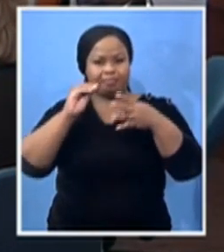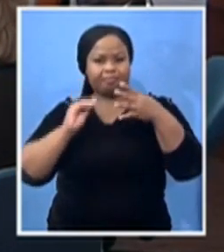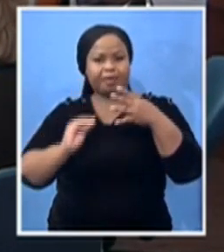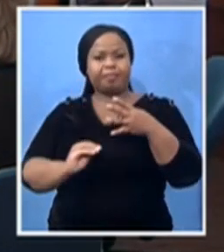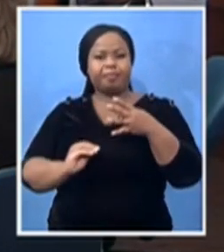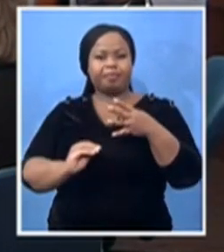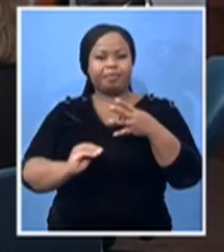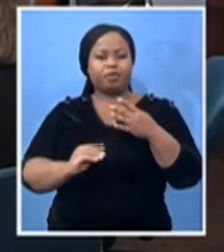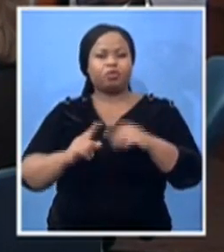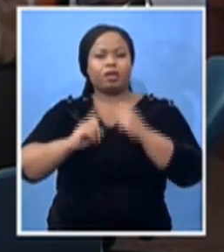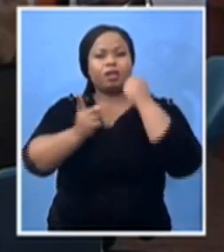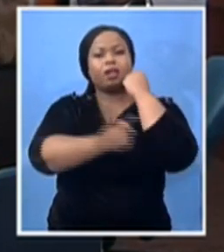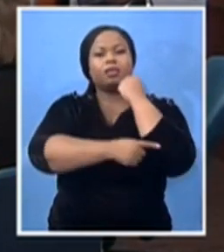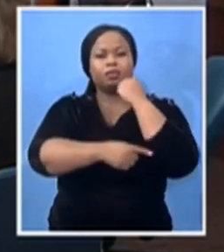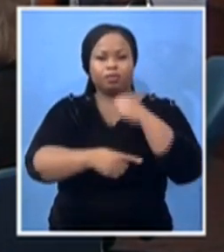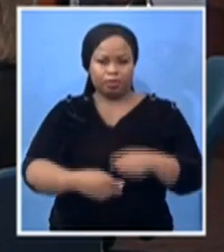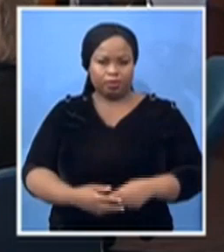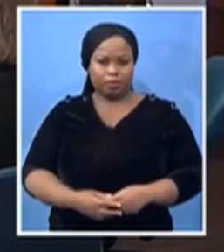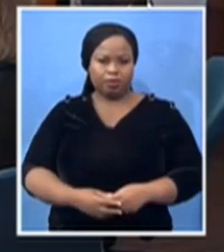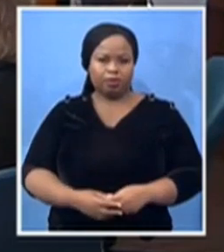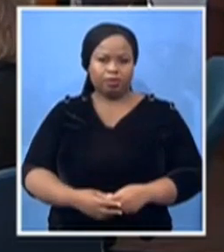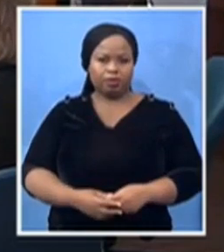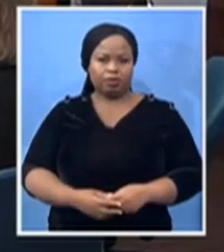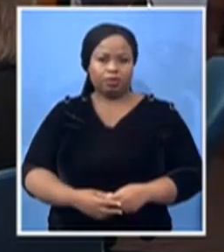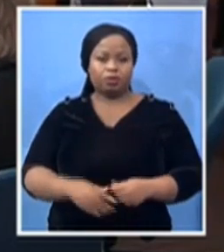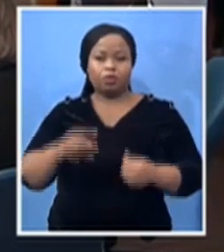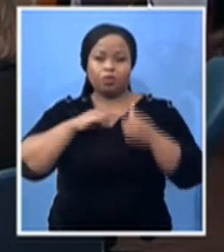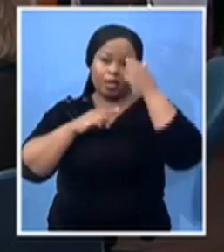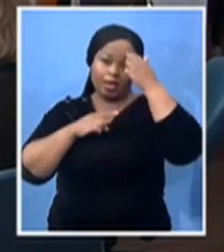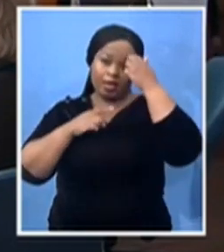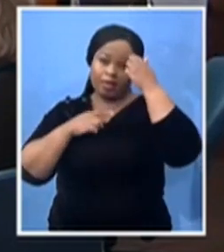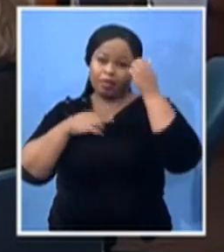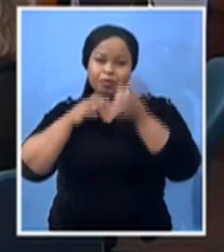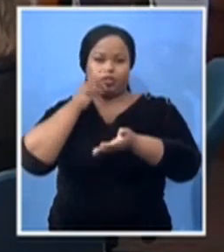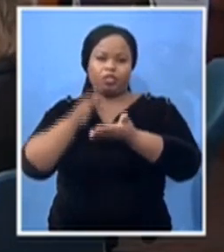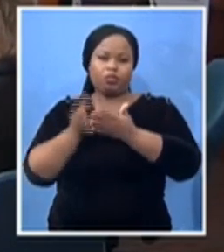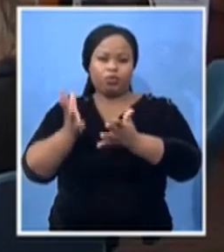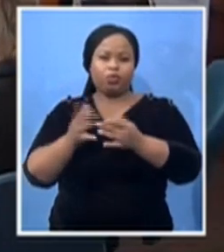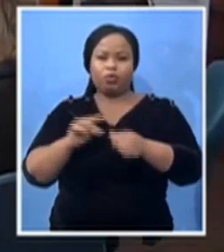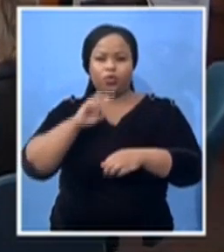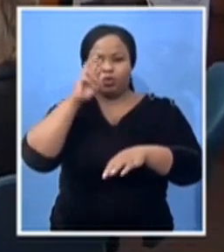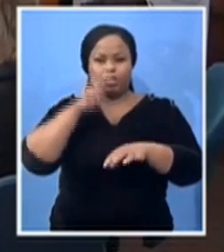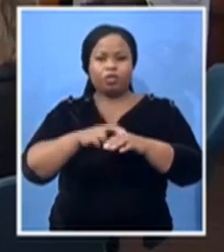as suggested, so that we don't have to go and come back and settle down.